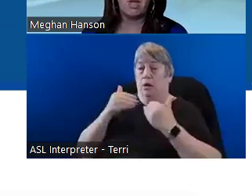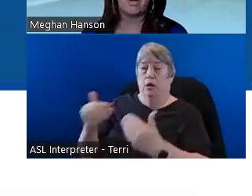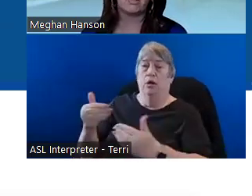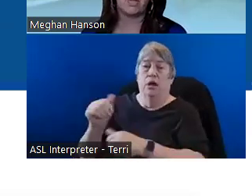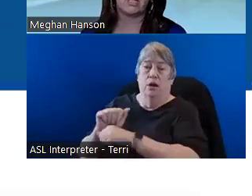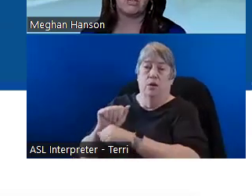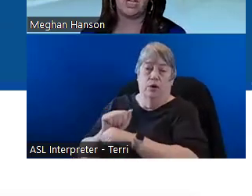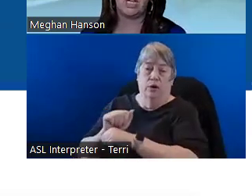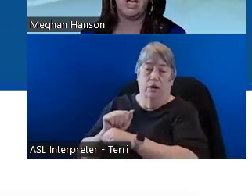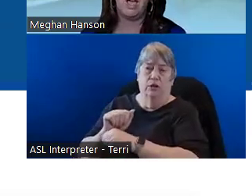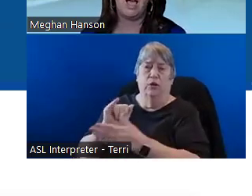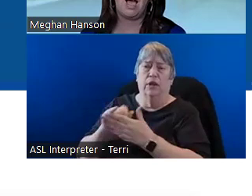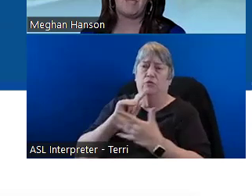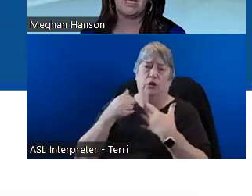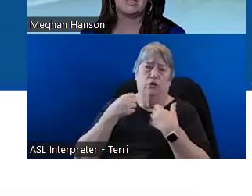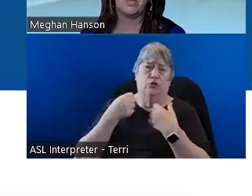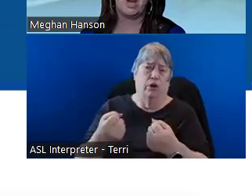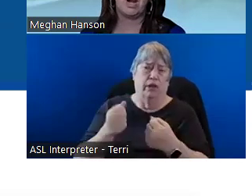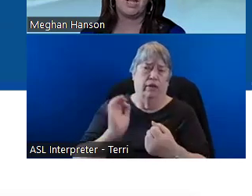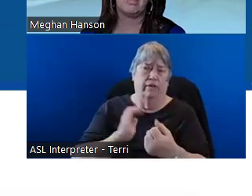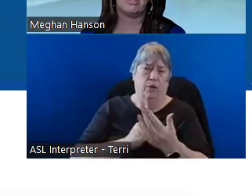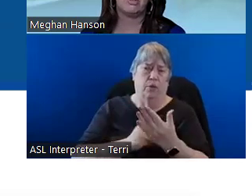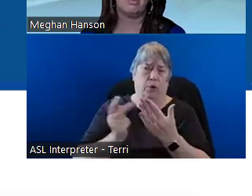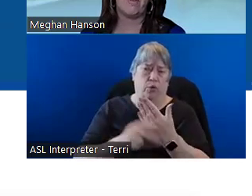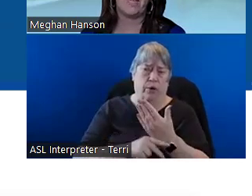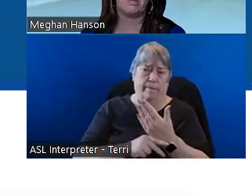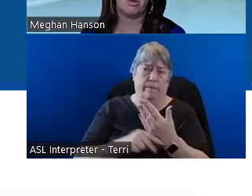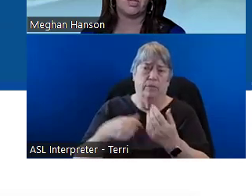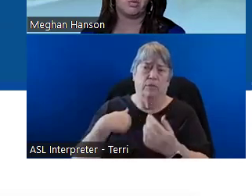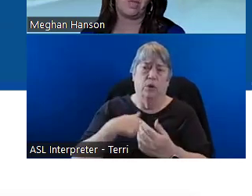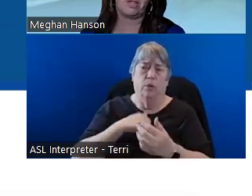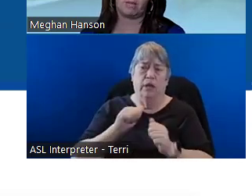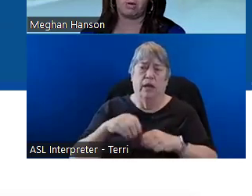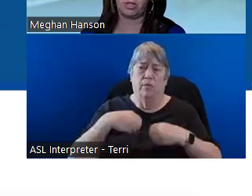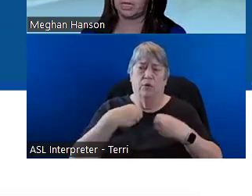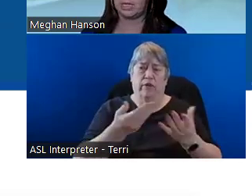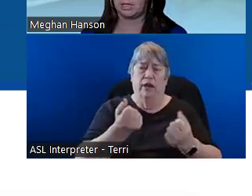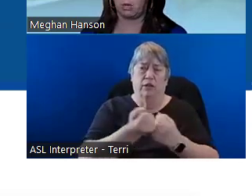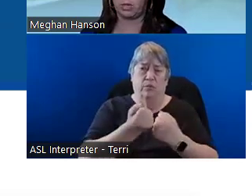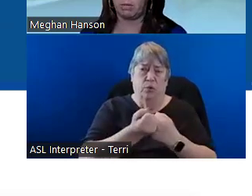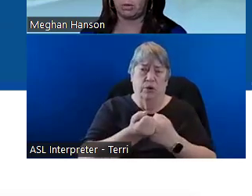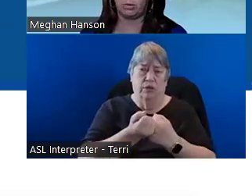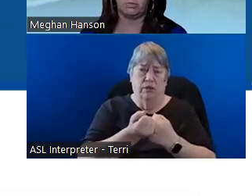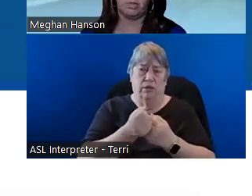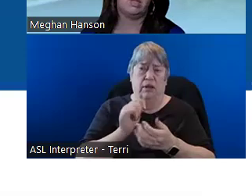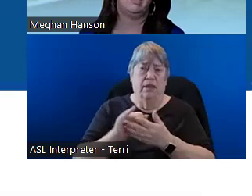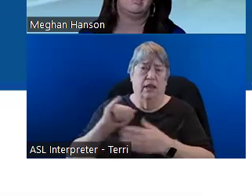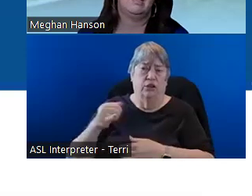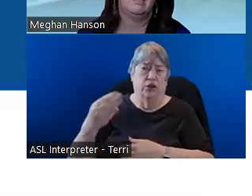program, but also makes it unique, because we are able to provide supports in a way that job coaching isn't always able